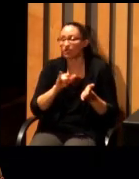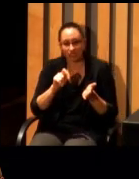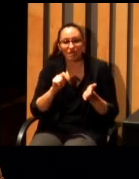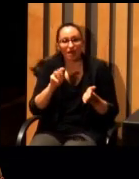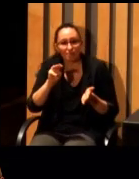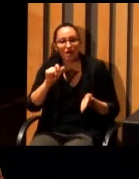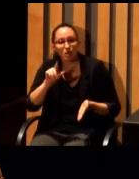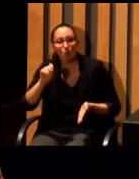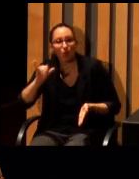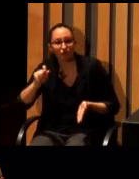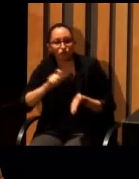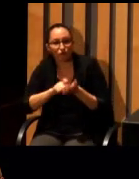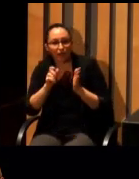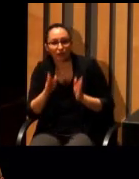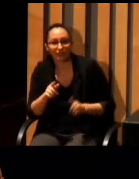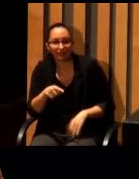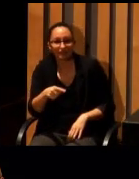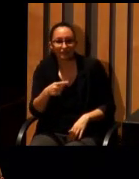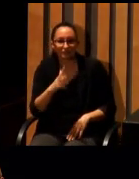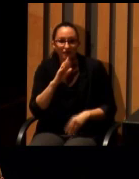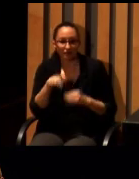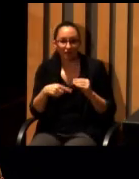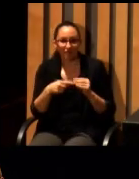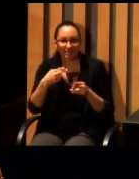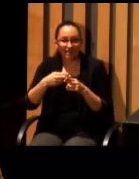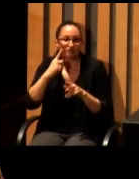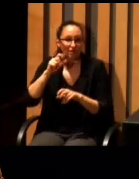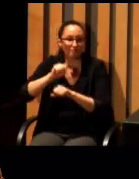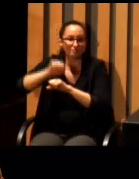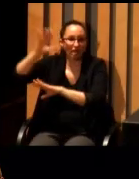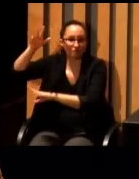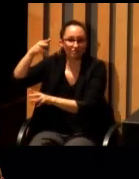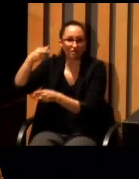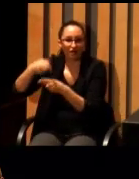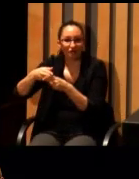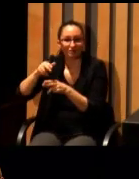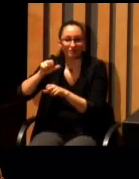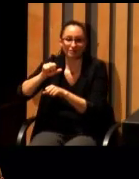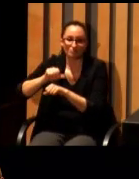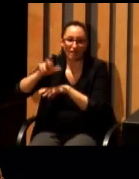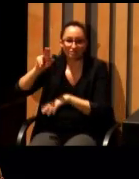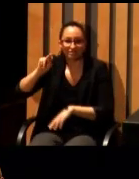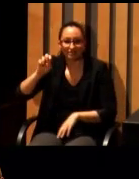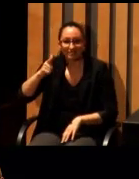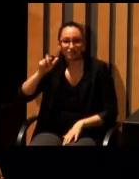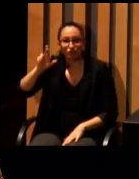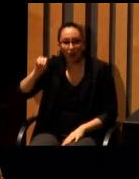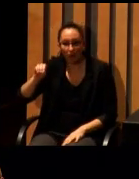the name of a mountain in that's called Mount Negro, and